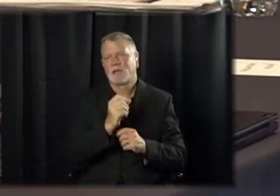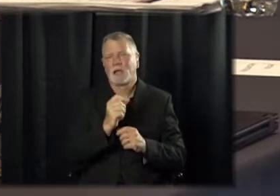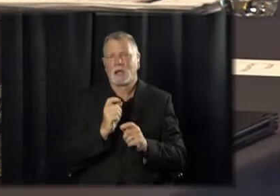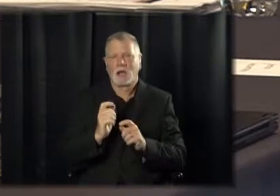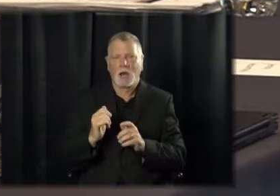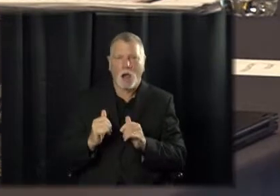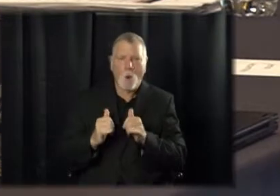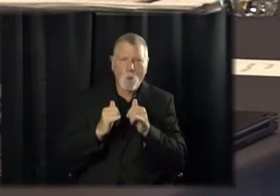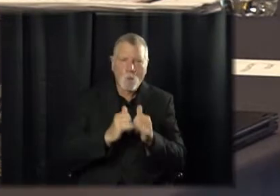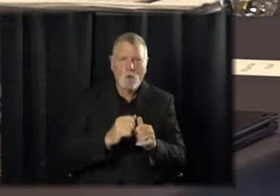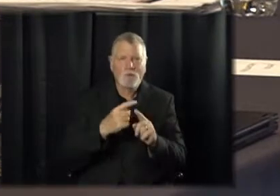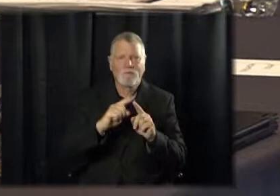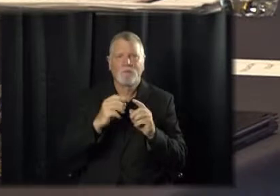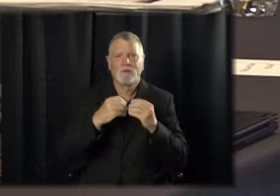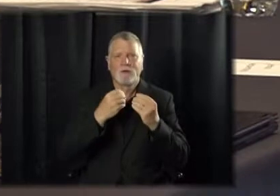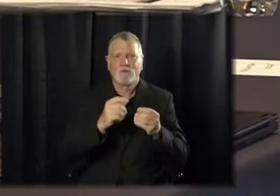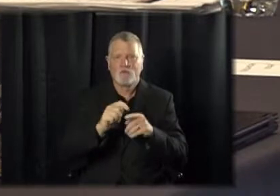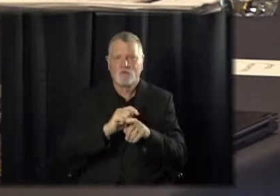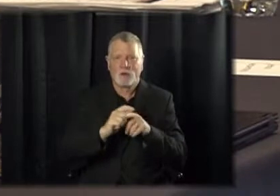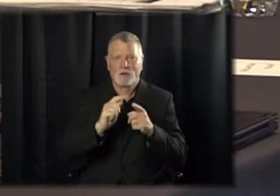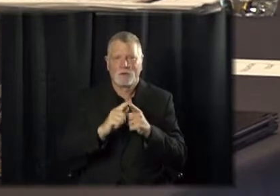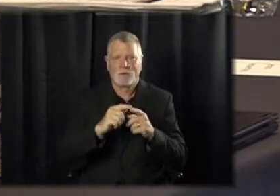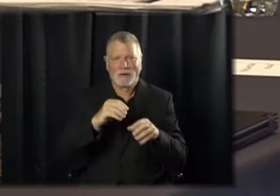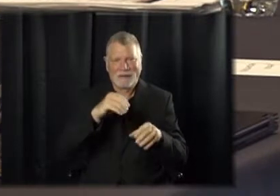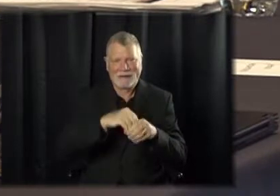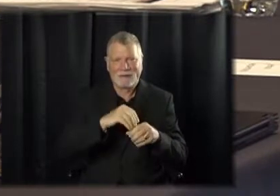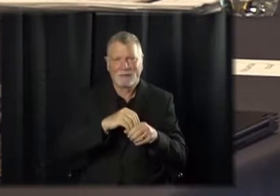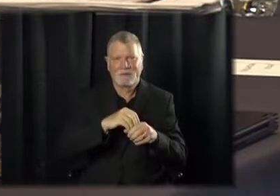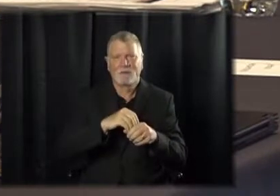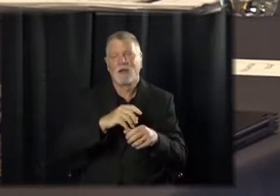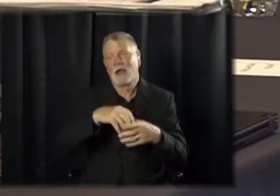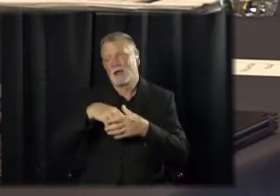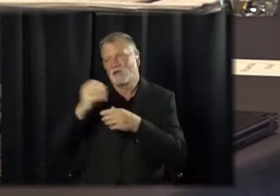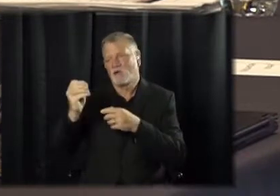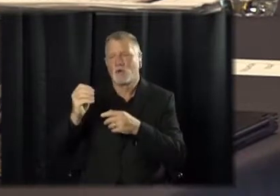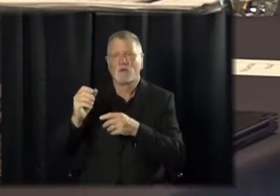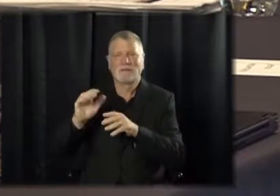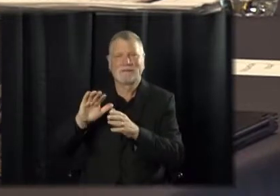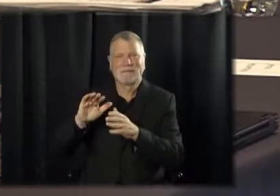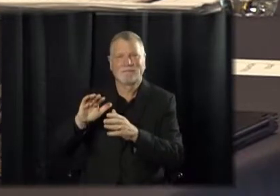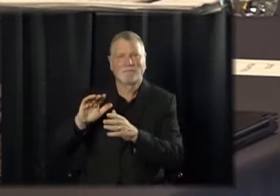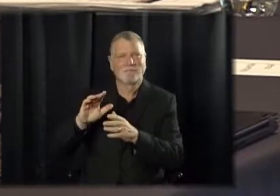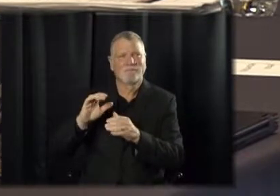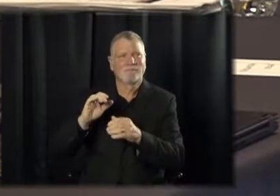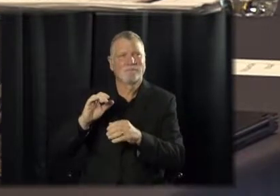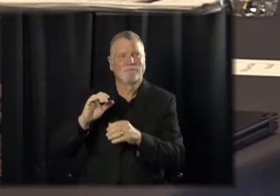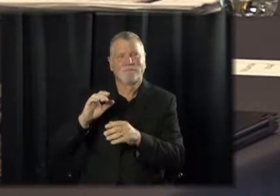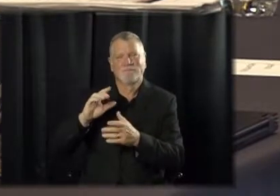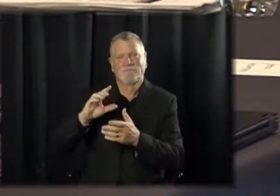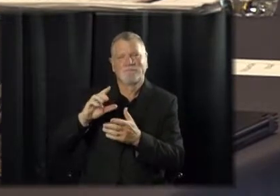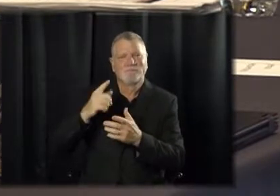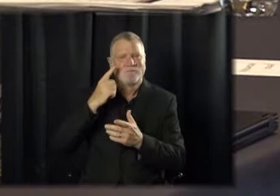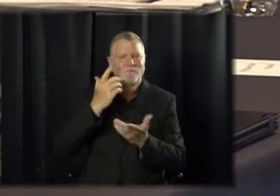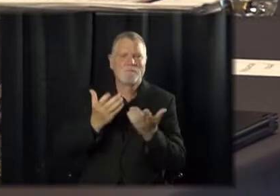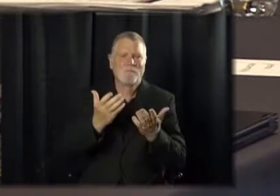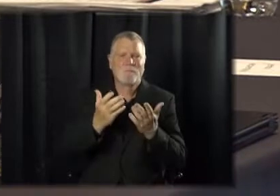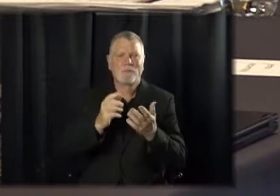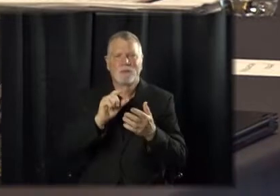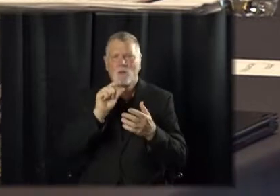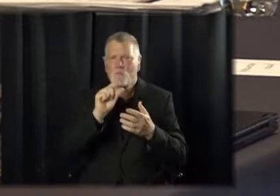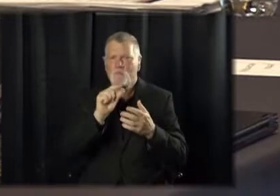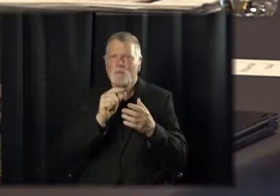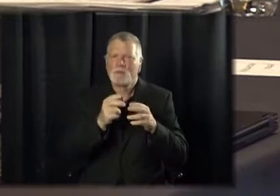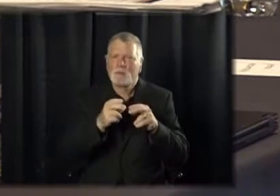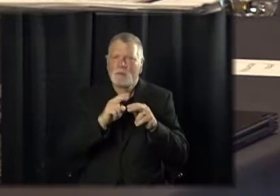ancillary services fees for providing training to external institutions. Additional sources of revenue include modest tuition